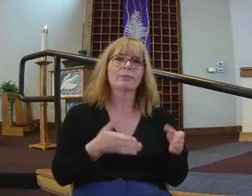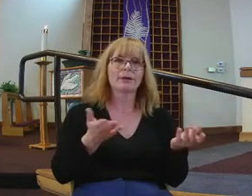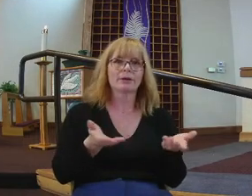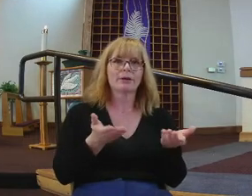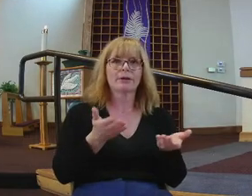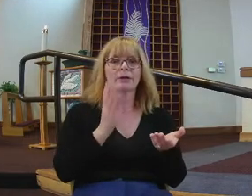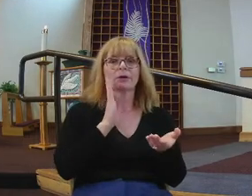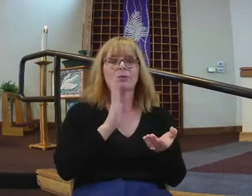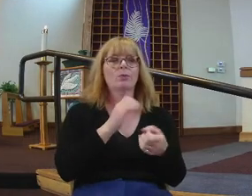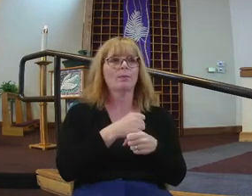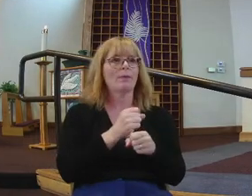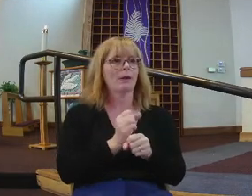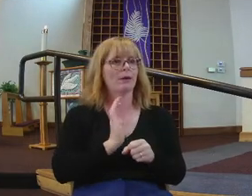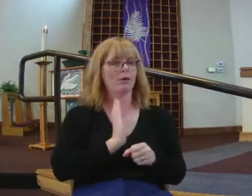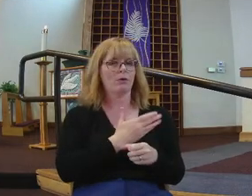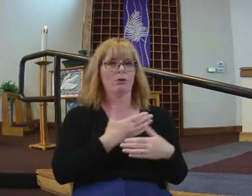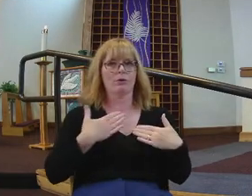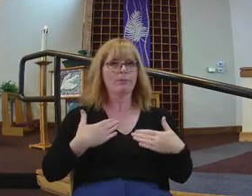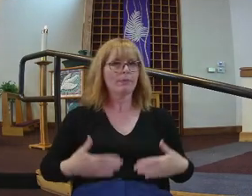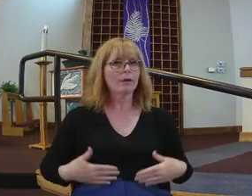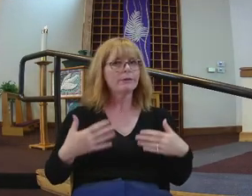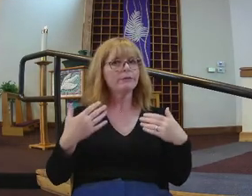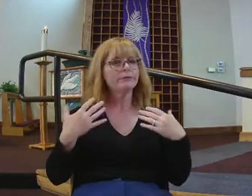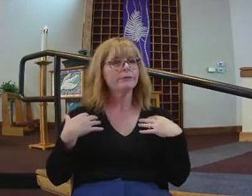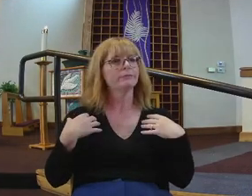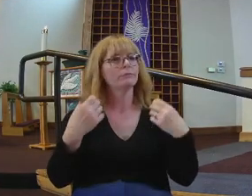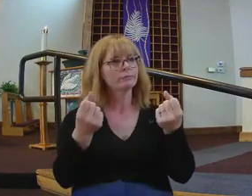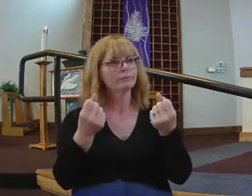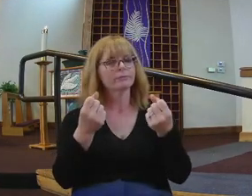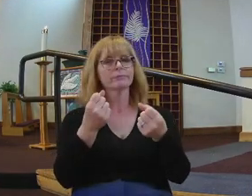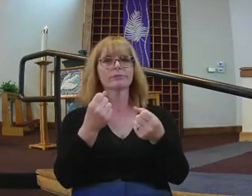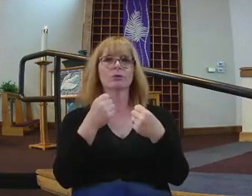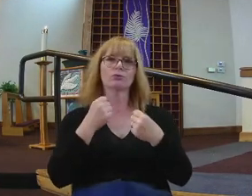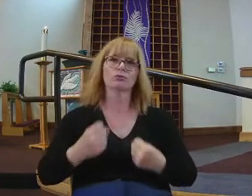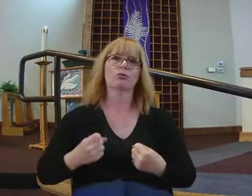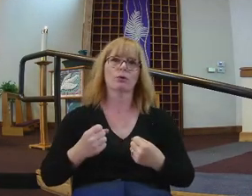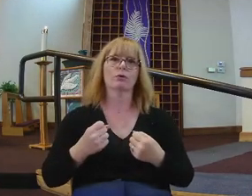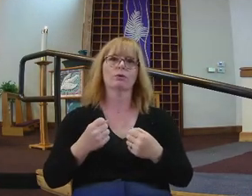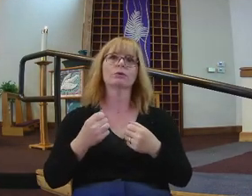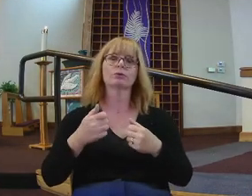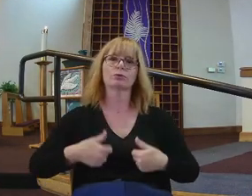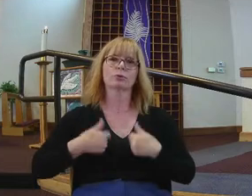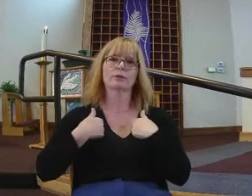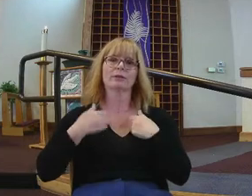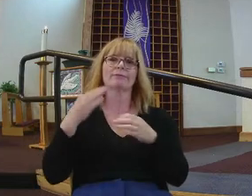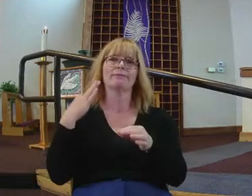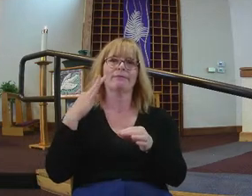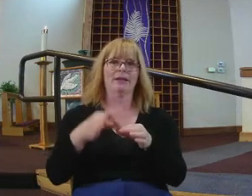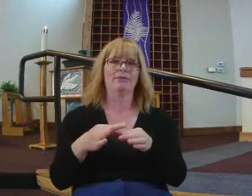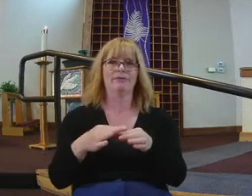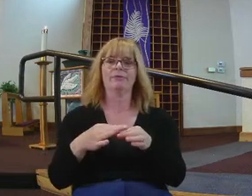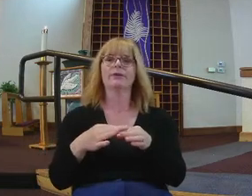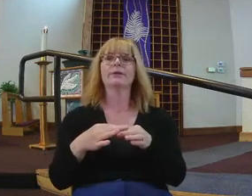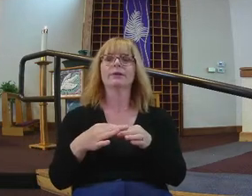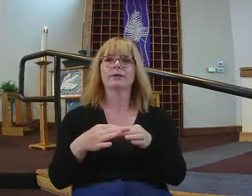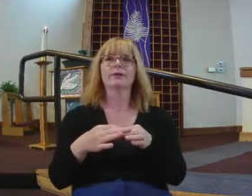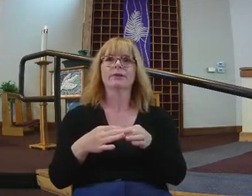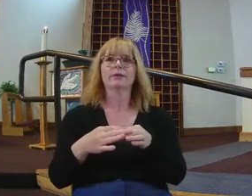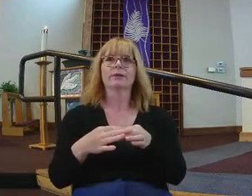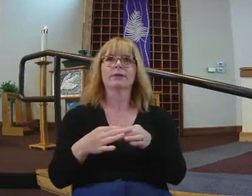renew our bodies and strengthen us to live faithfully. Amen. Now, I don't know if